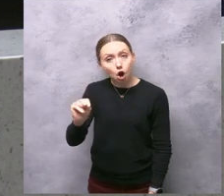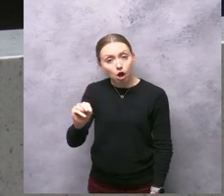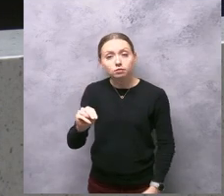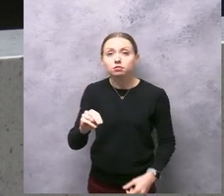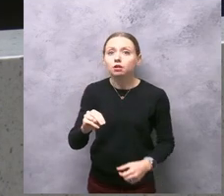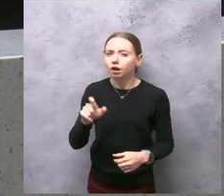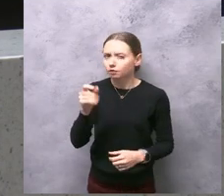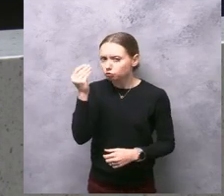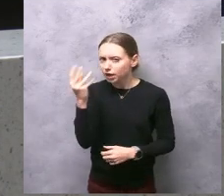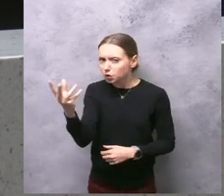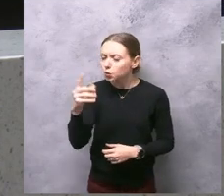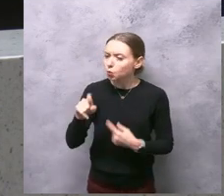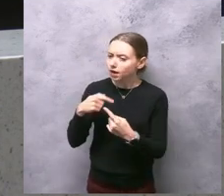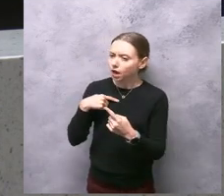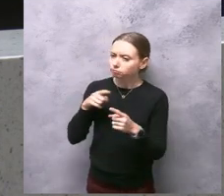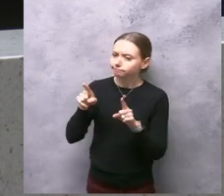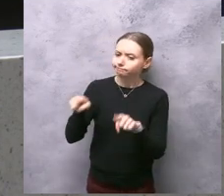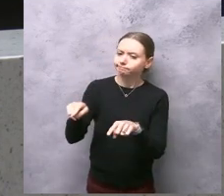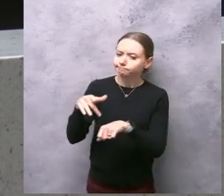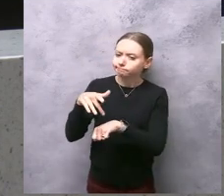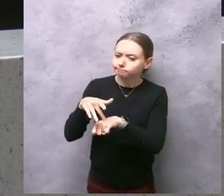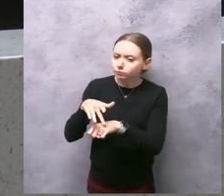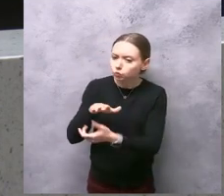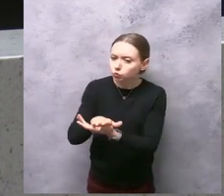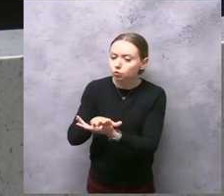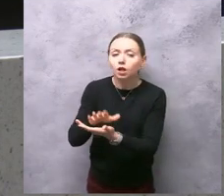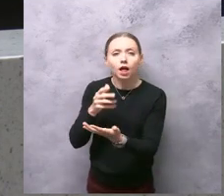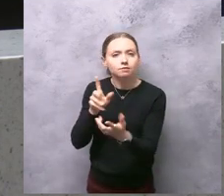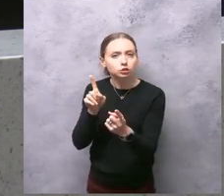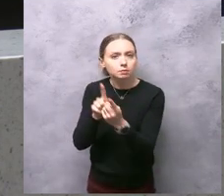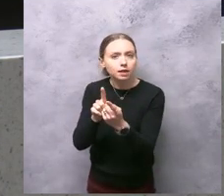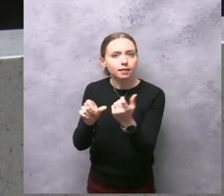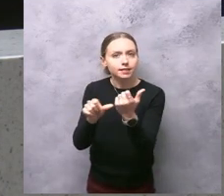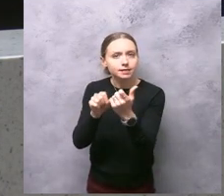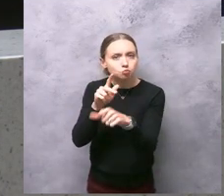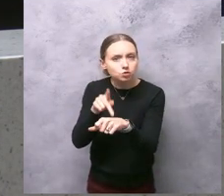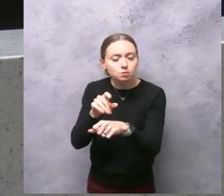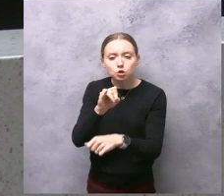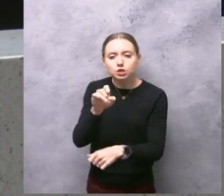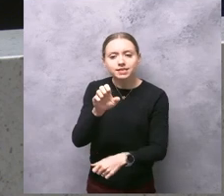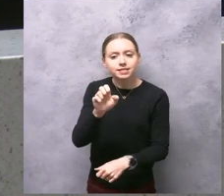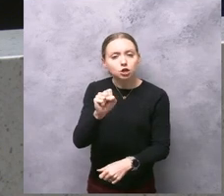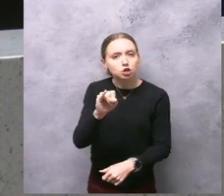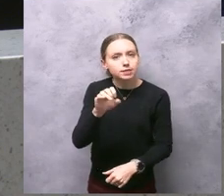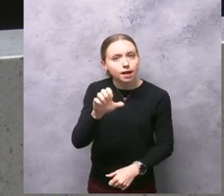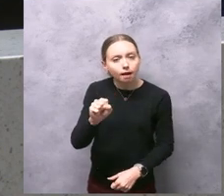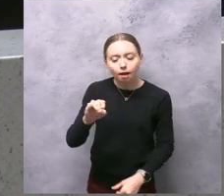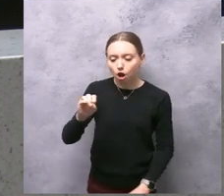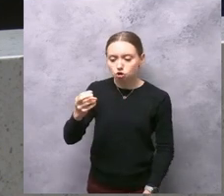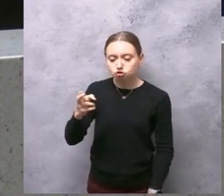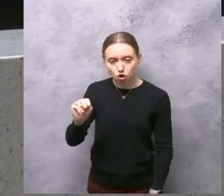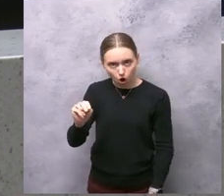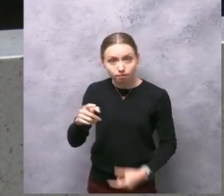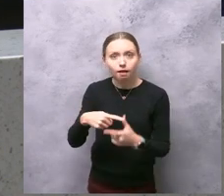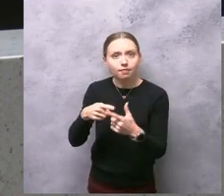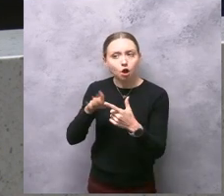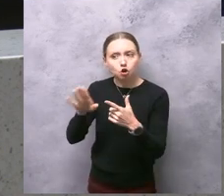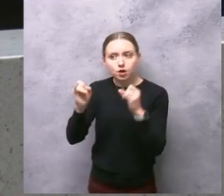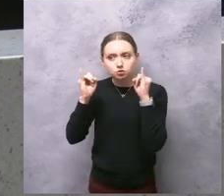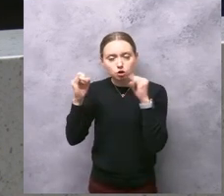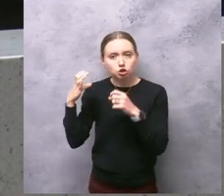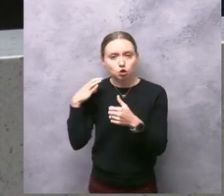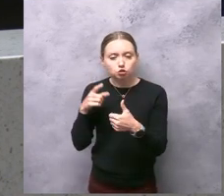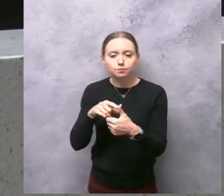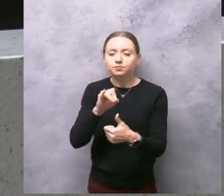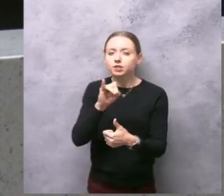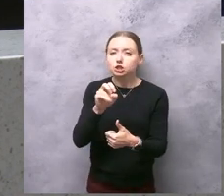the school, I met Assistant Principal Jessica John, and then I met her instructional coaches. And so I'm going to go through the names: Jennifer